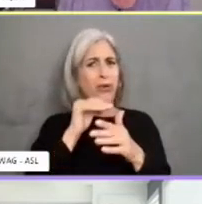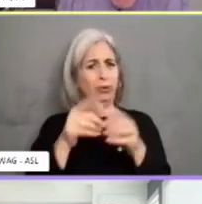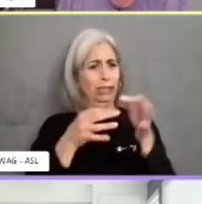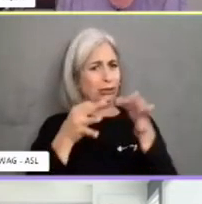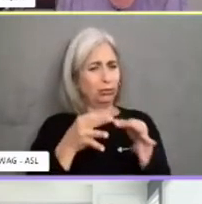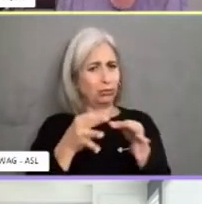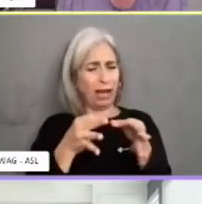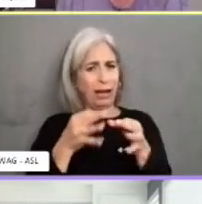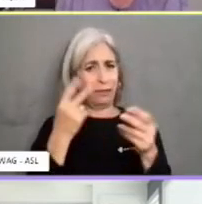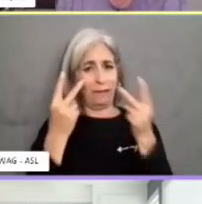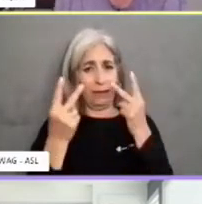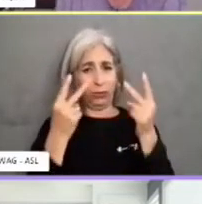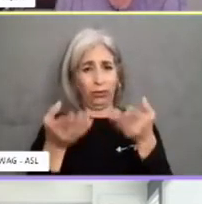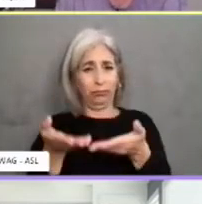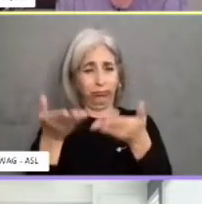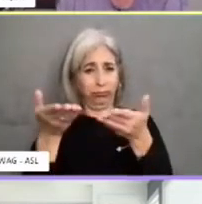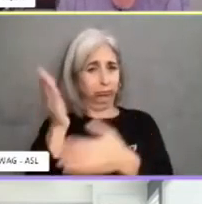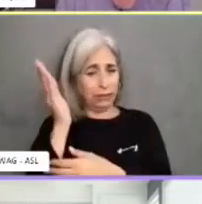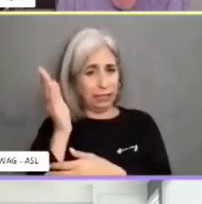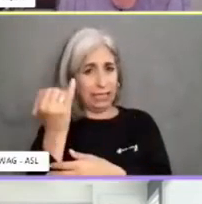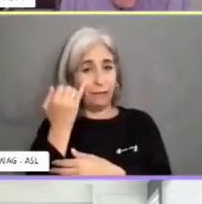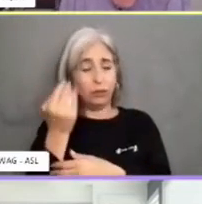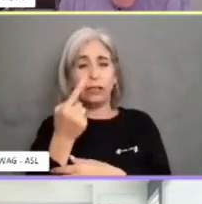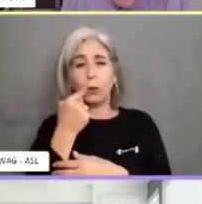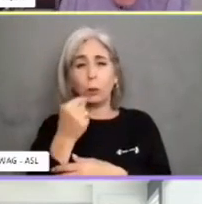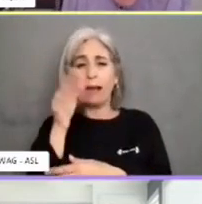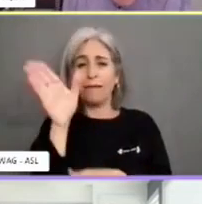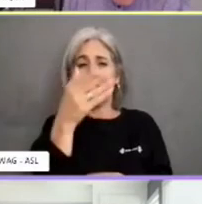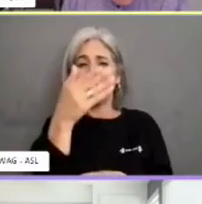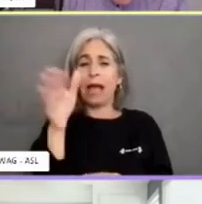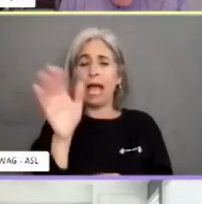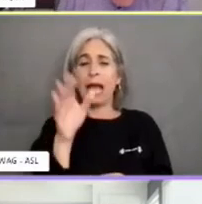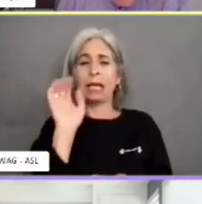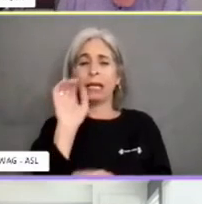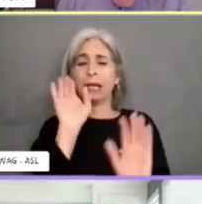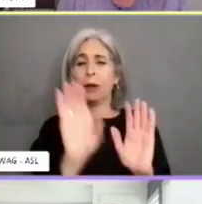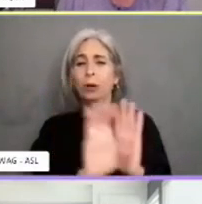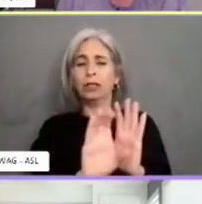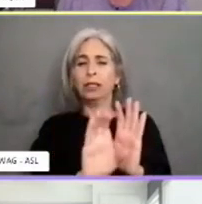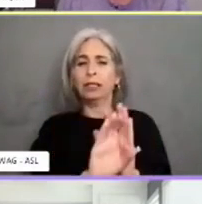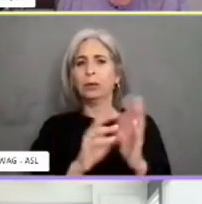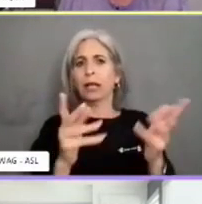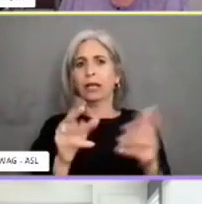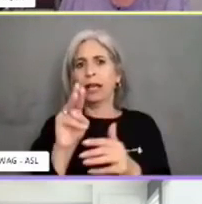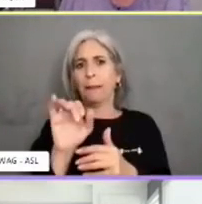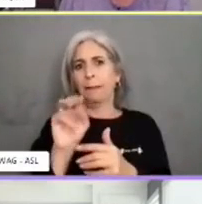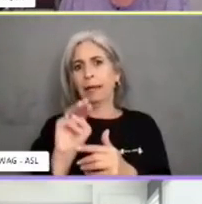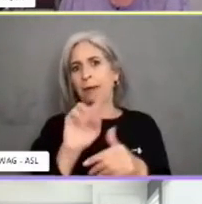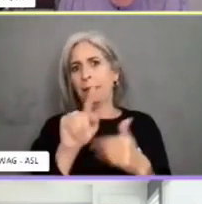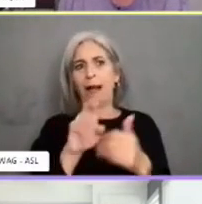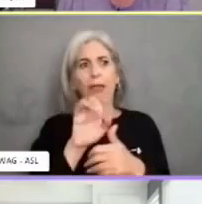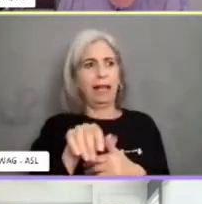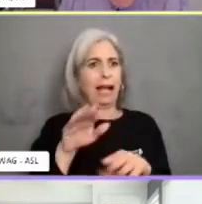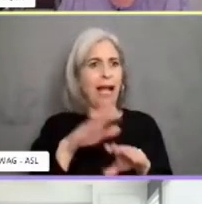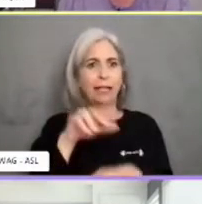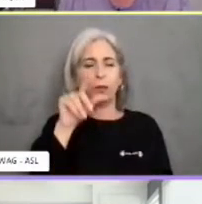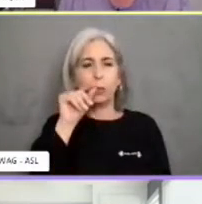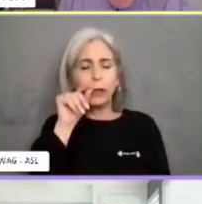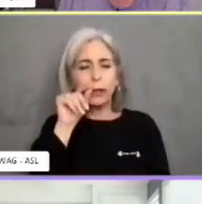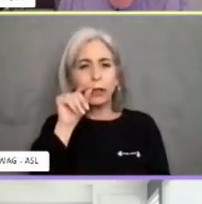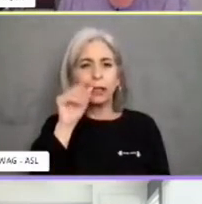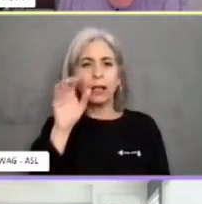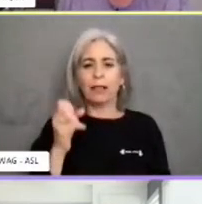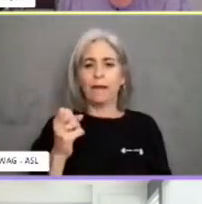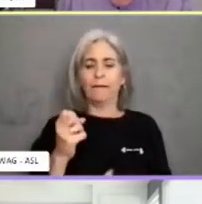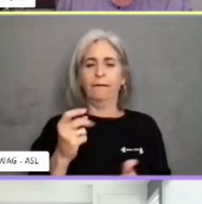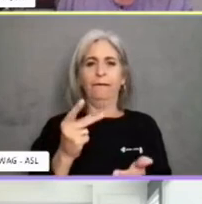visual presentation. So if you've ever seen like the red flag emoji, there was a big Twitter meme about that for a while. I think the like official name